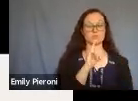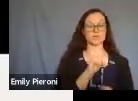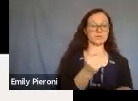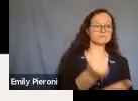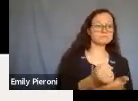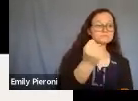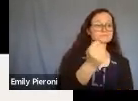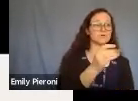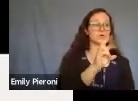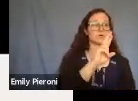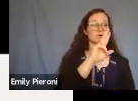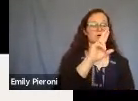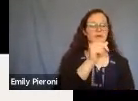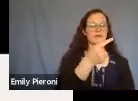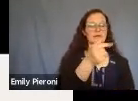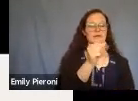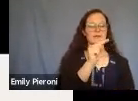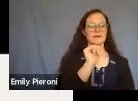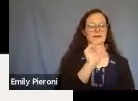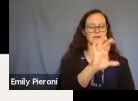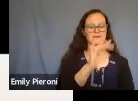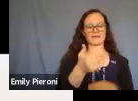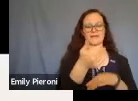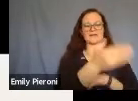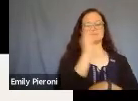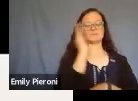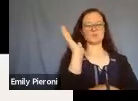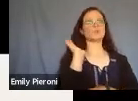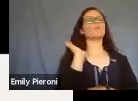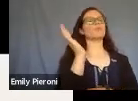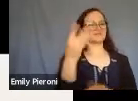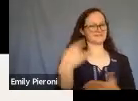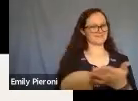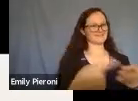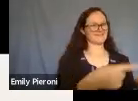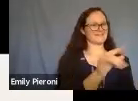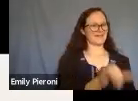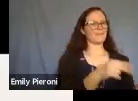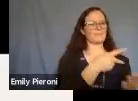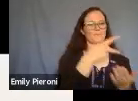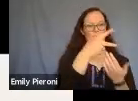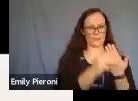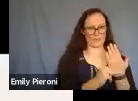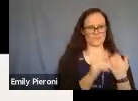next presenters will talk about their, I'm sure they'll talk about their program as well.